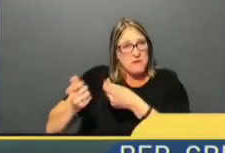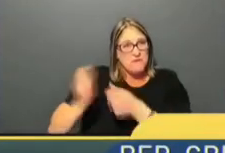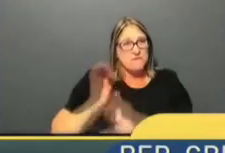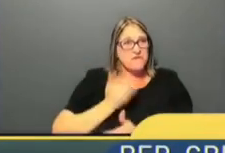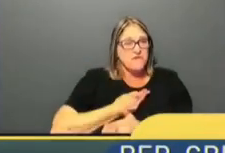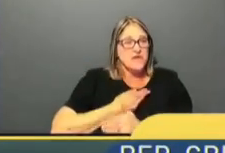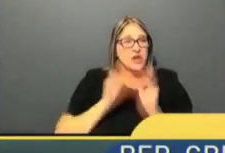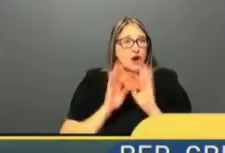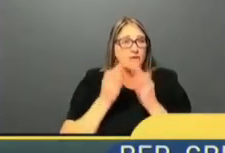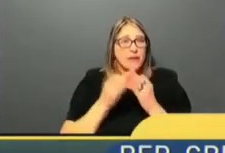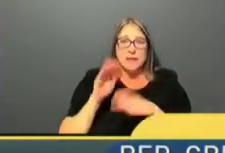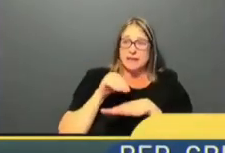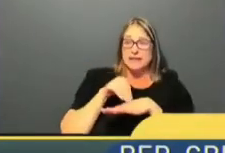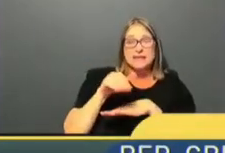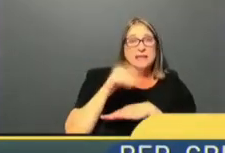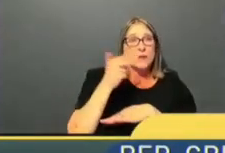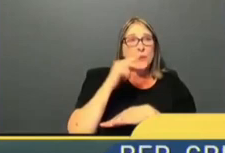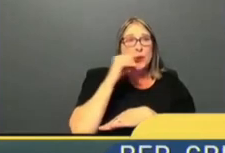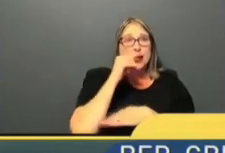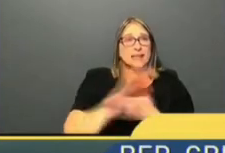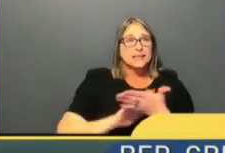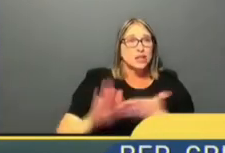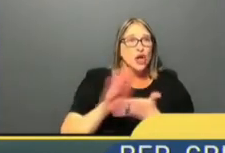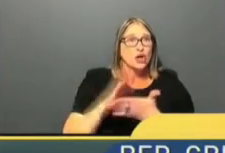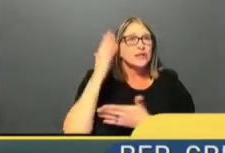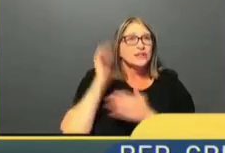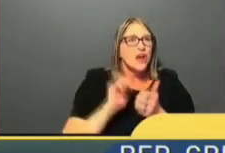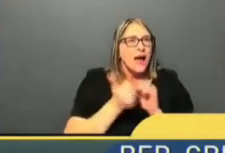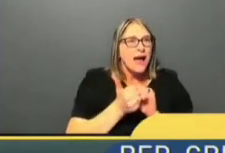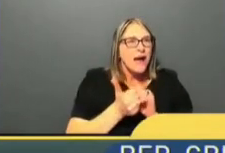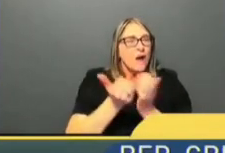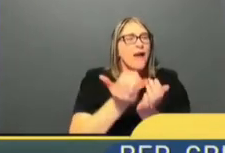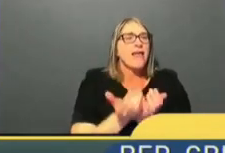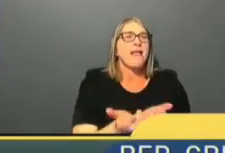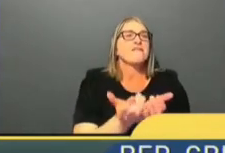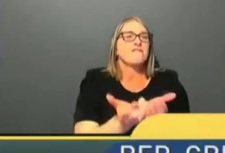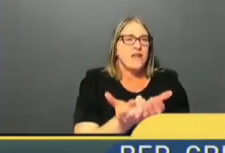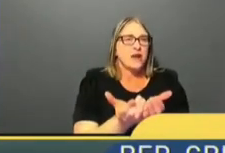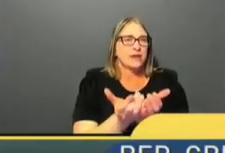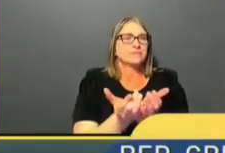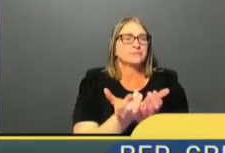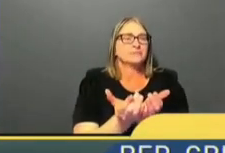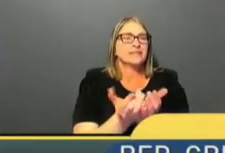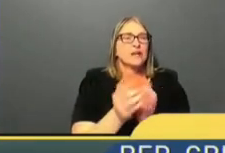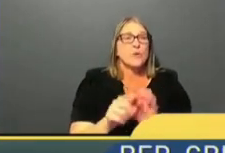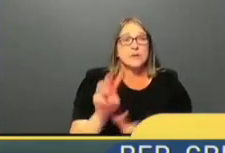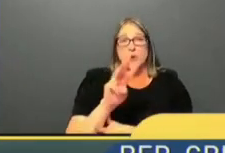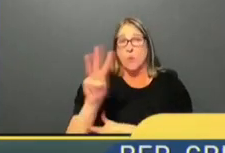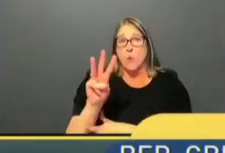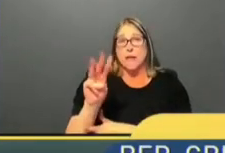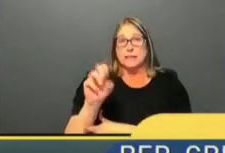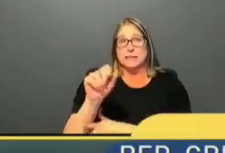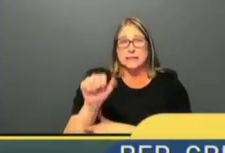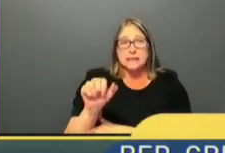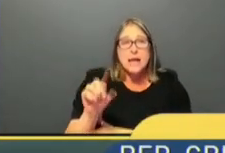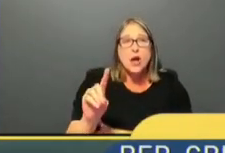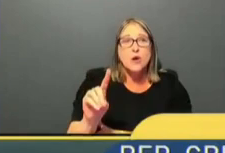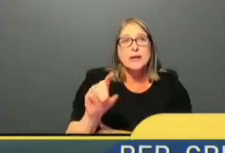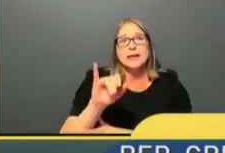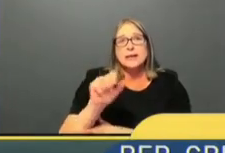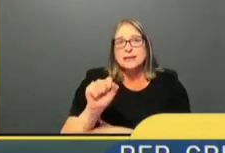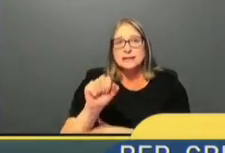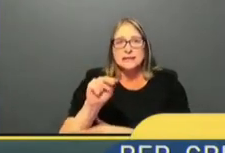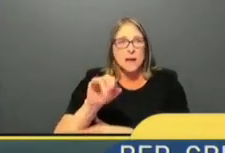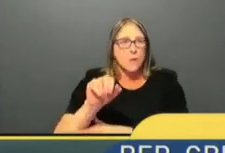eventually sent three kids to college by riding that ferry. And across the West Sound, many communities in the San Juans, Whidbey, Vashon,